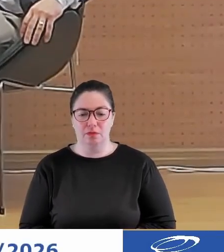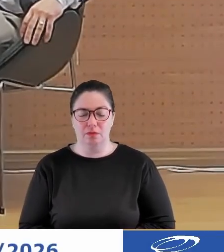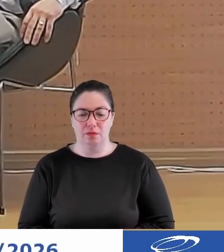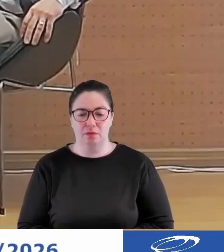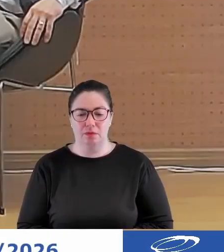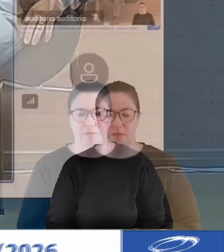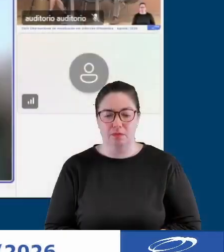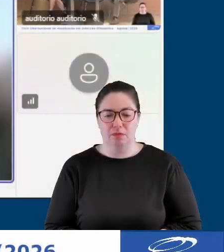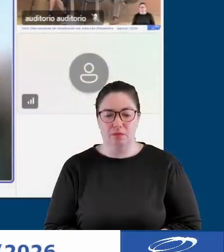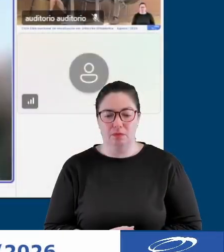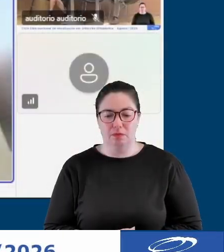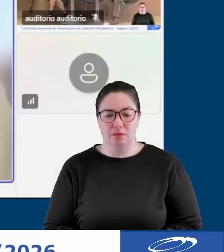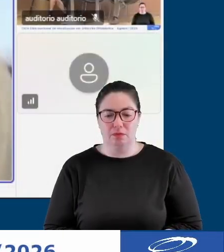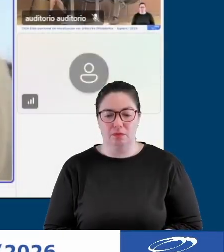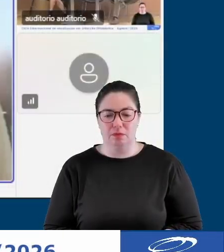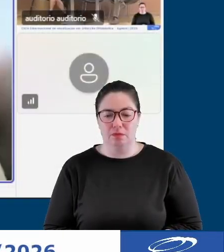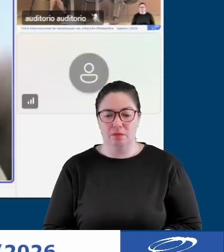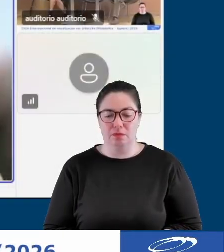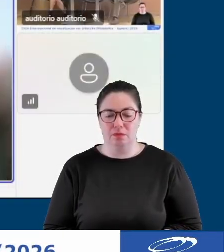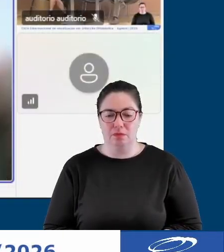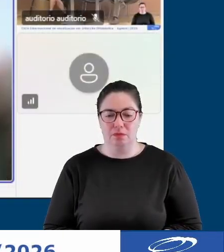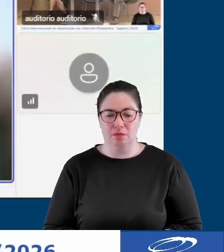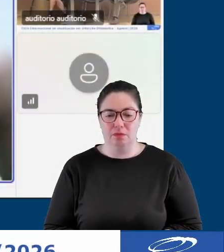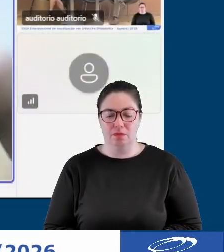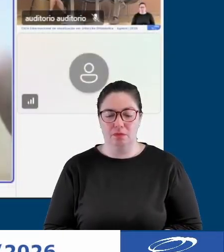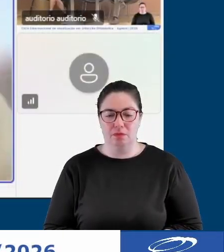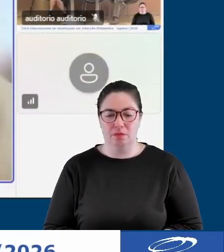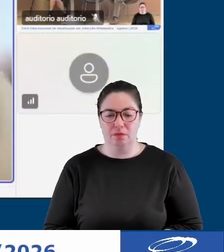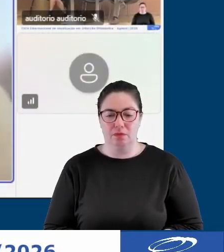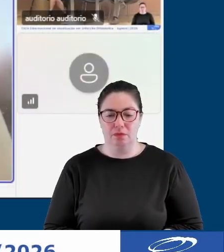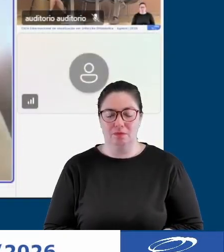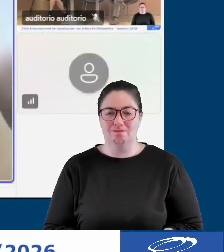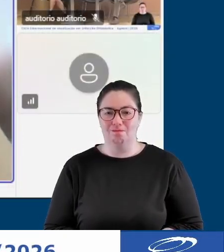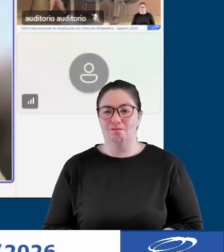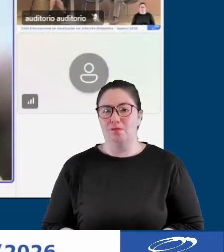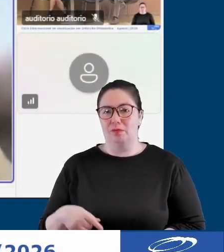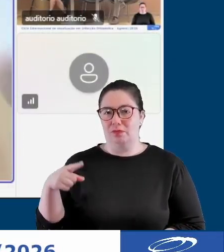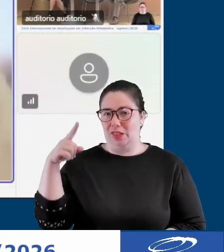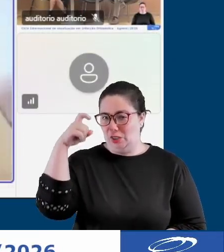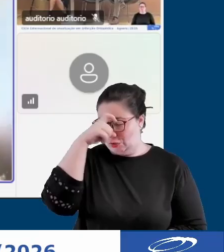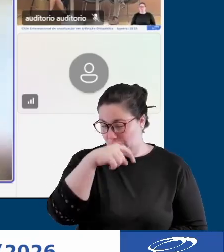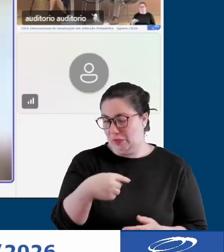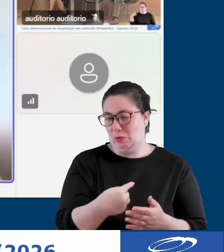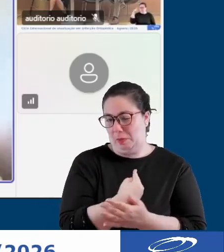Well, thank you for the question. Of course, it's a difficult question, but if you ask for my opinion and what I believe